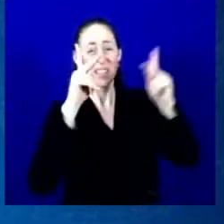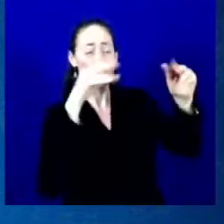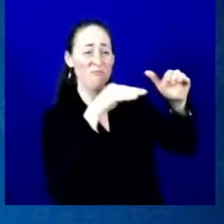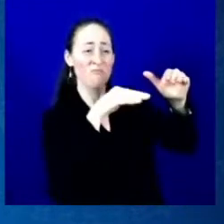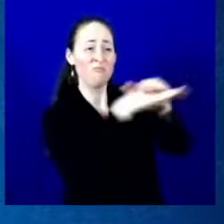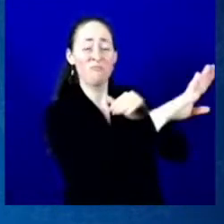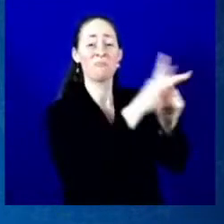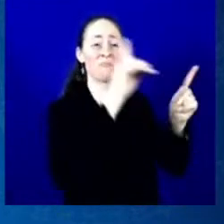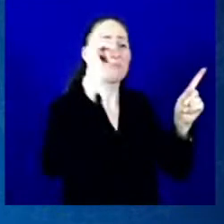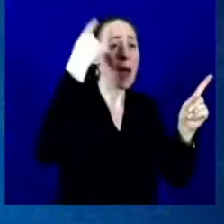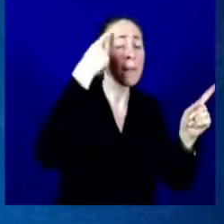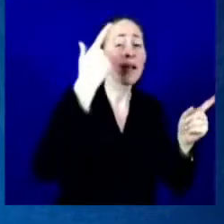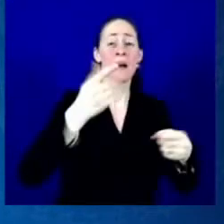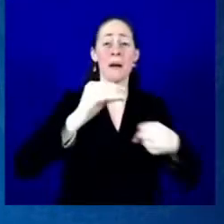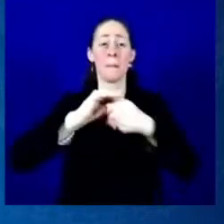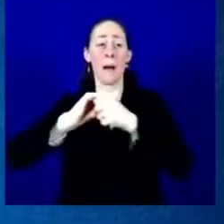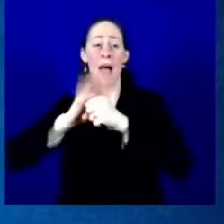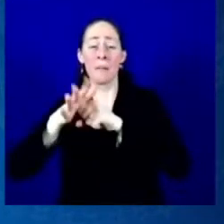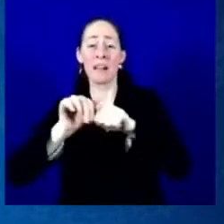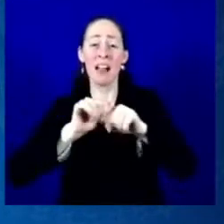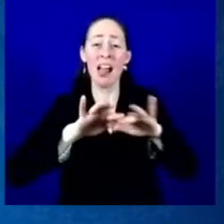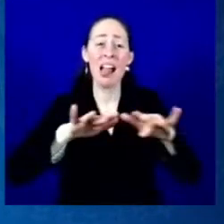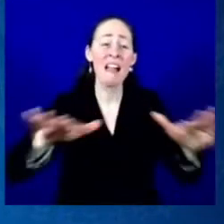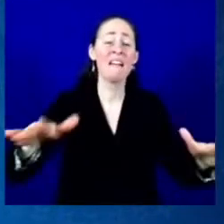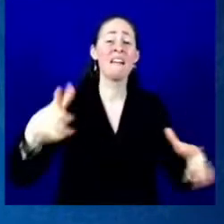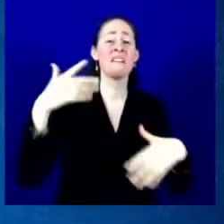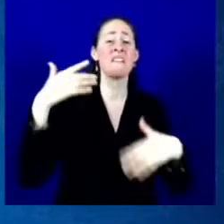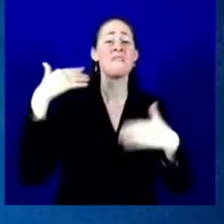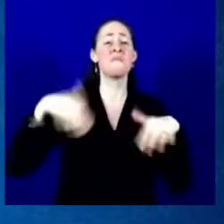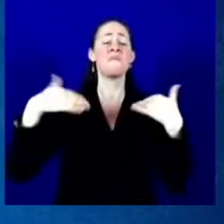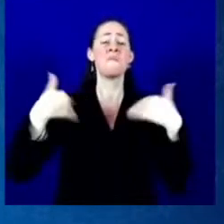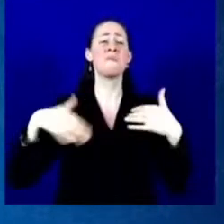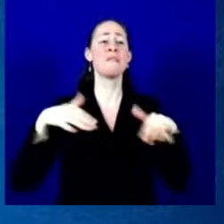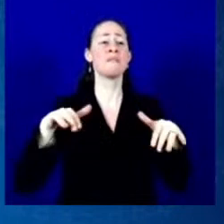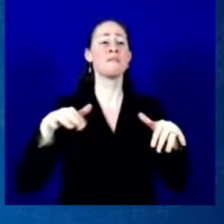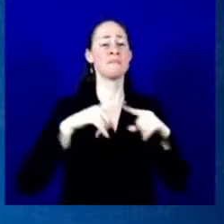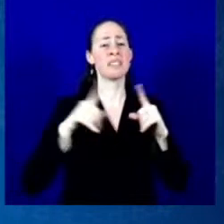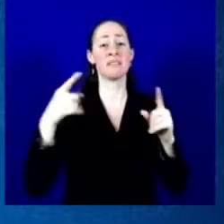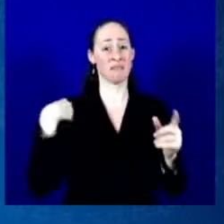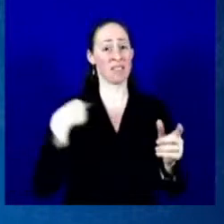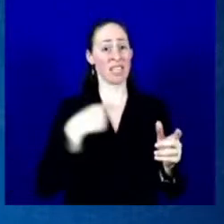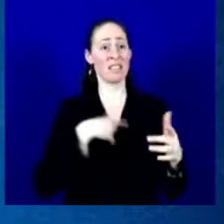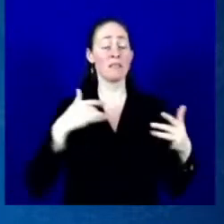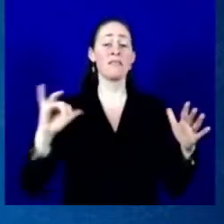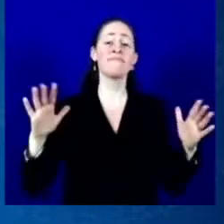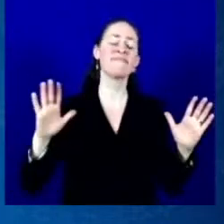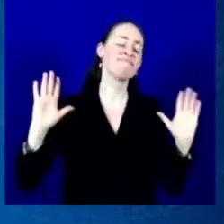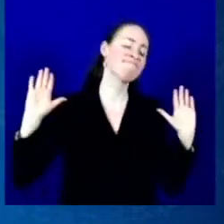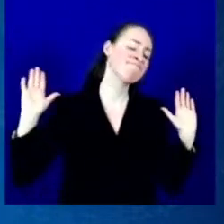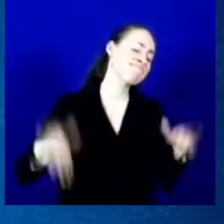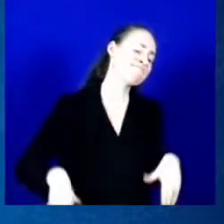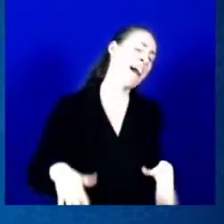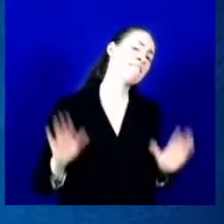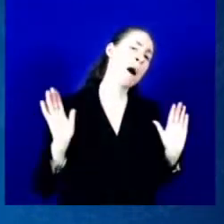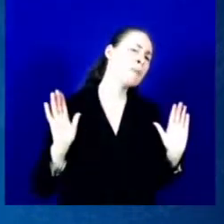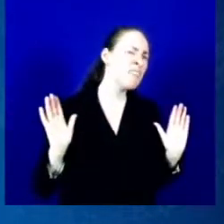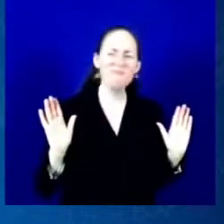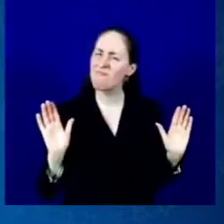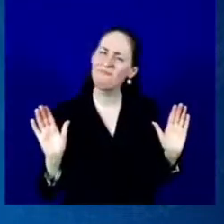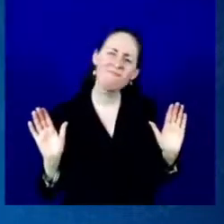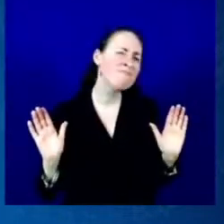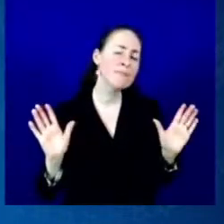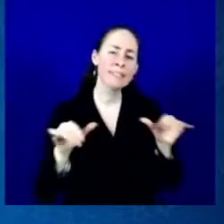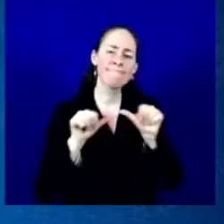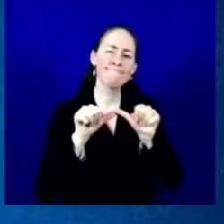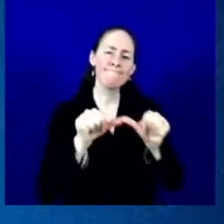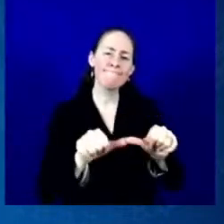pain, and we, the people, did not flinch. At the very moment our adversaries were certain we'd pull